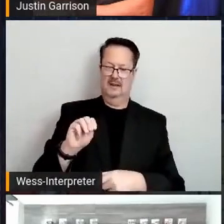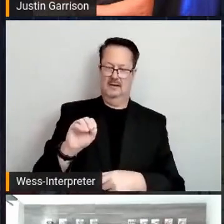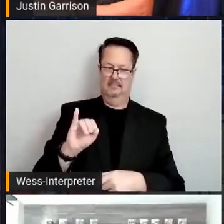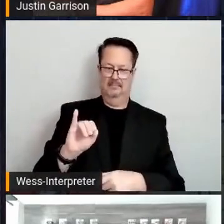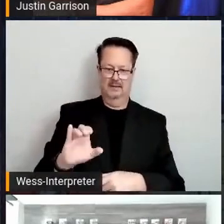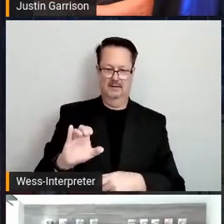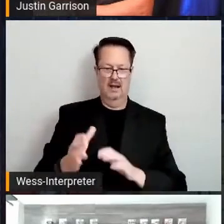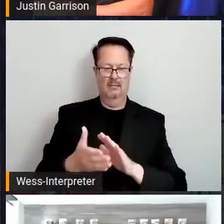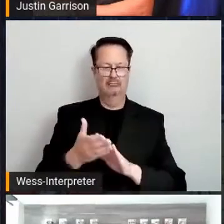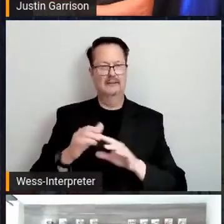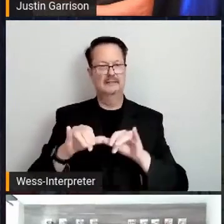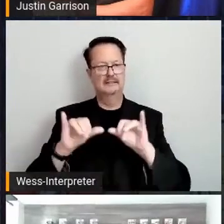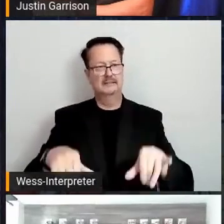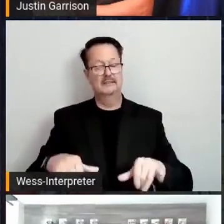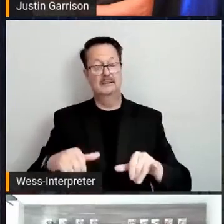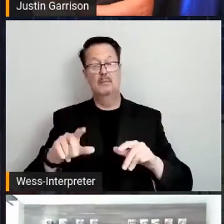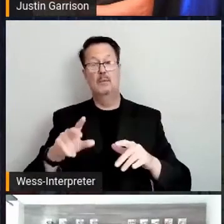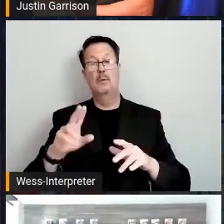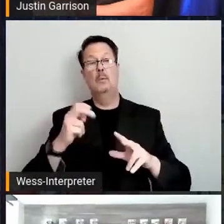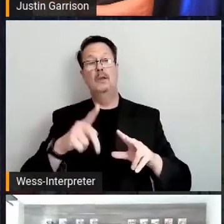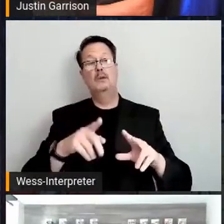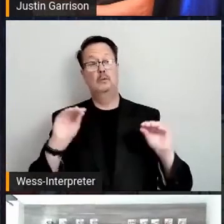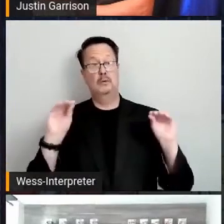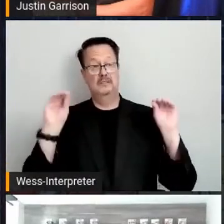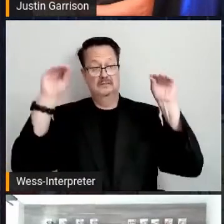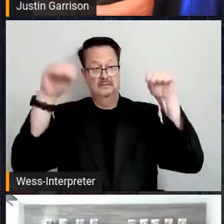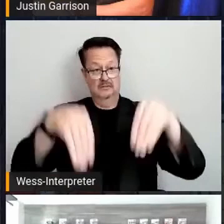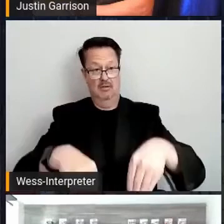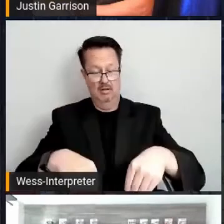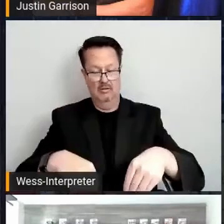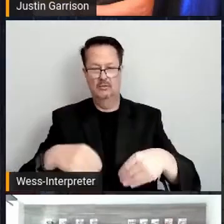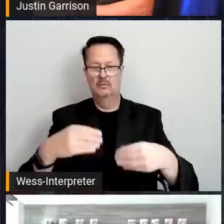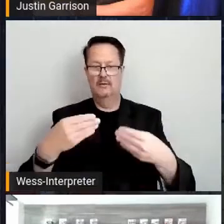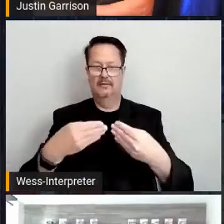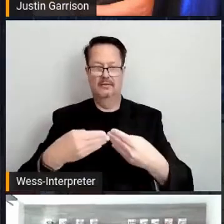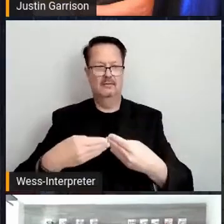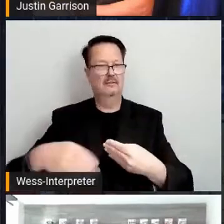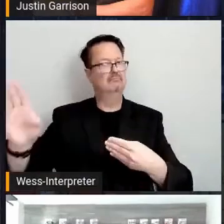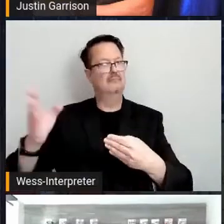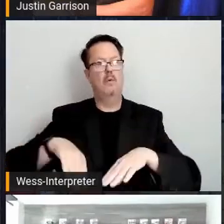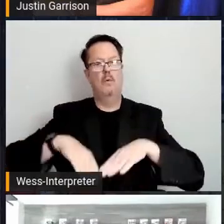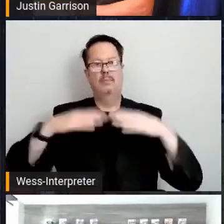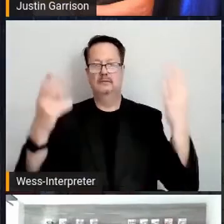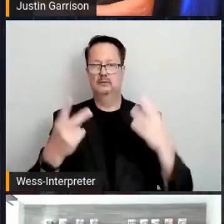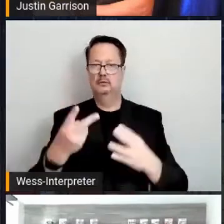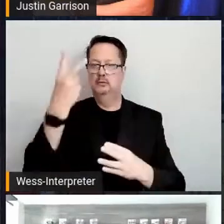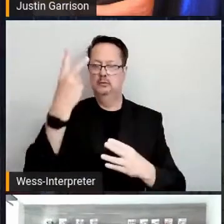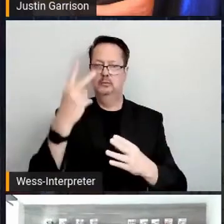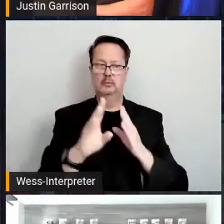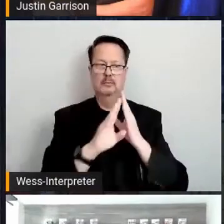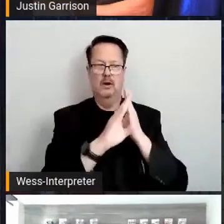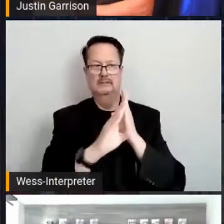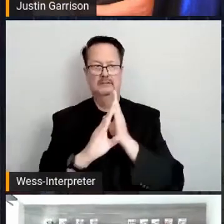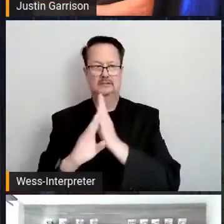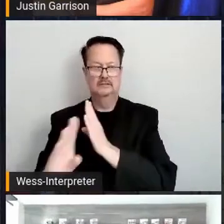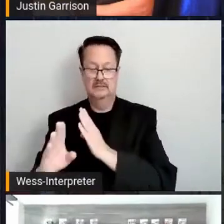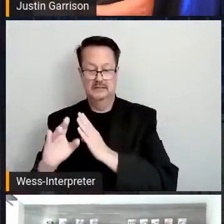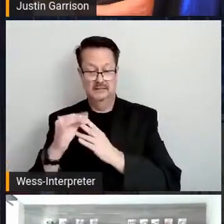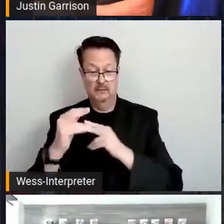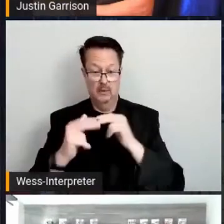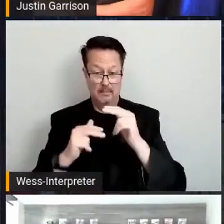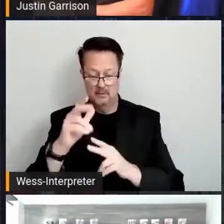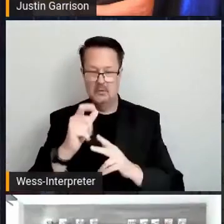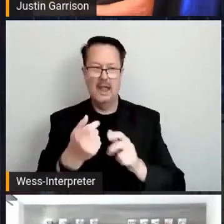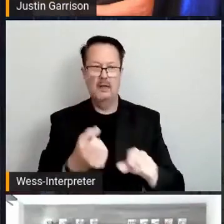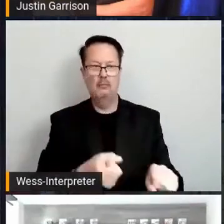you actually install it, you get out of the gates 2 partitions. And this is optional. If you want to build your own variant, you can actually remove this if you don't want to go this route.